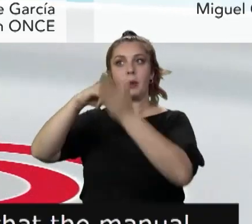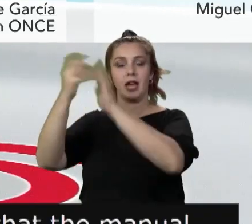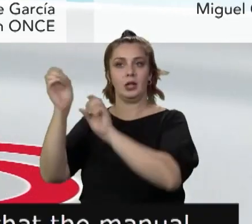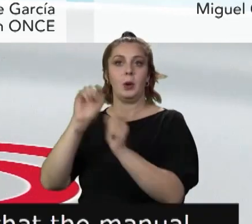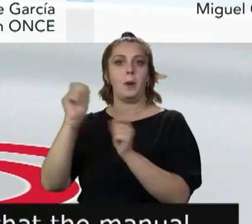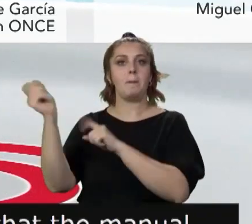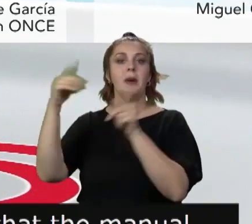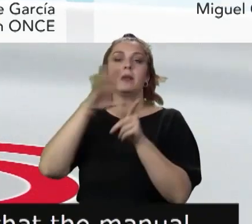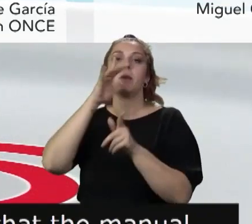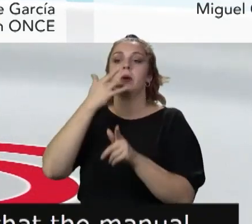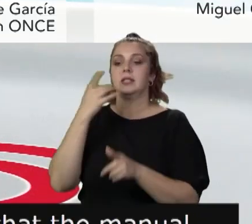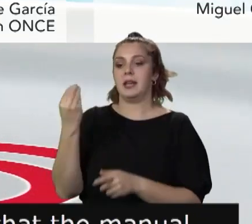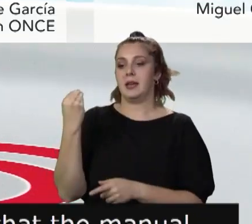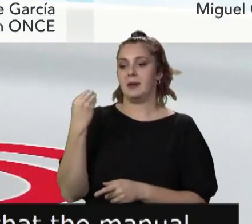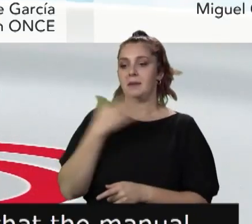within the country,